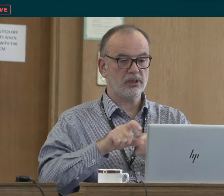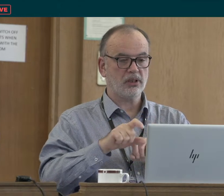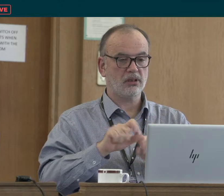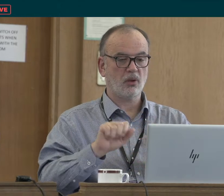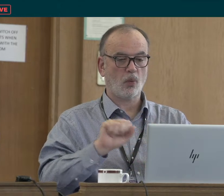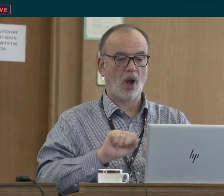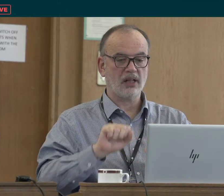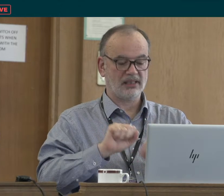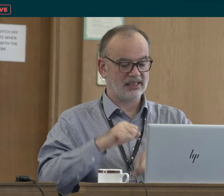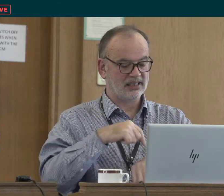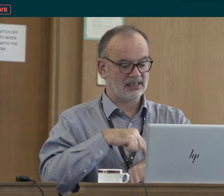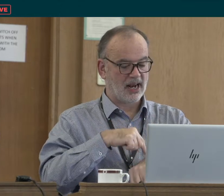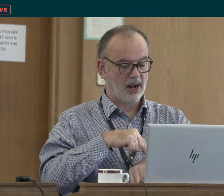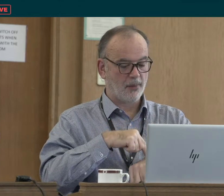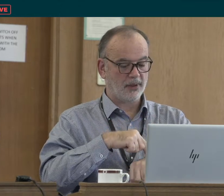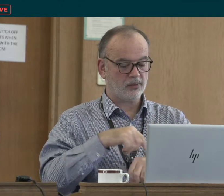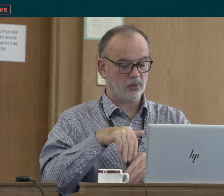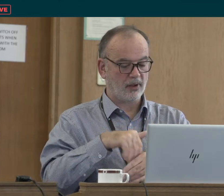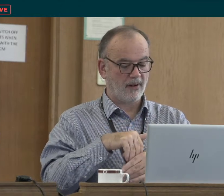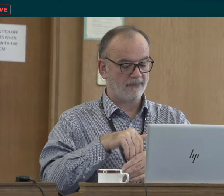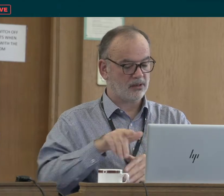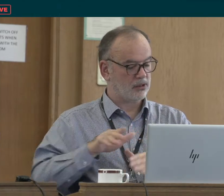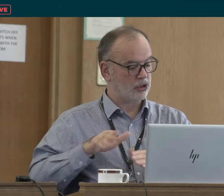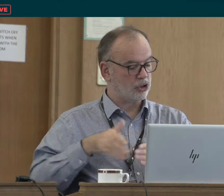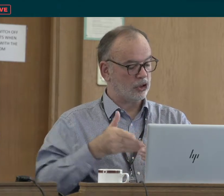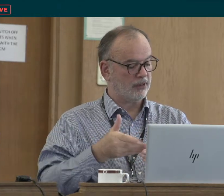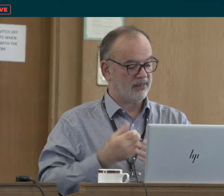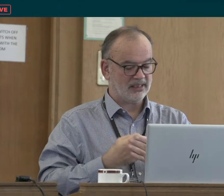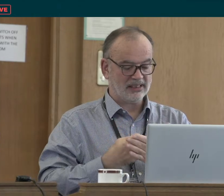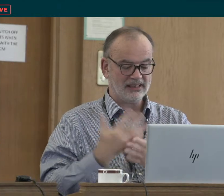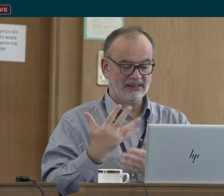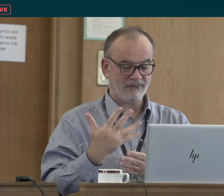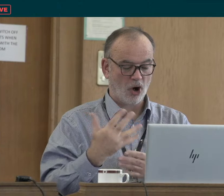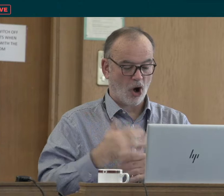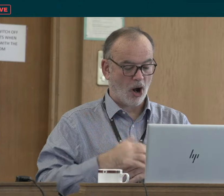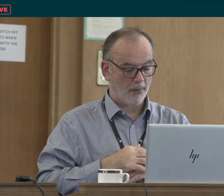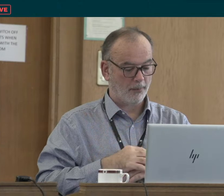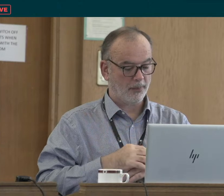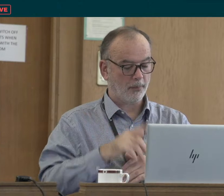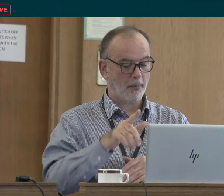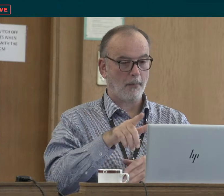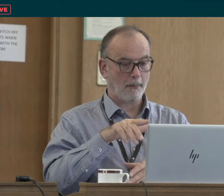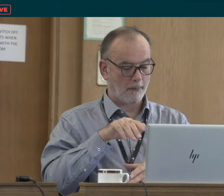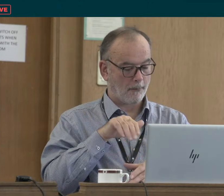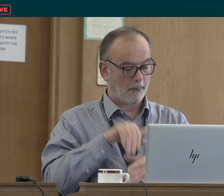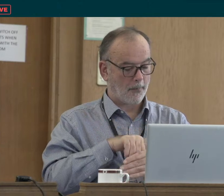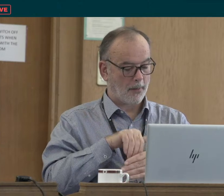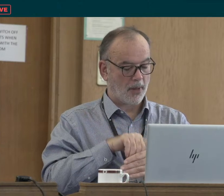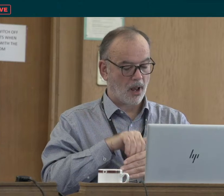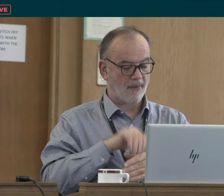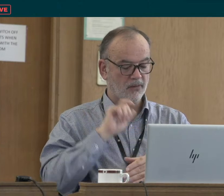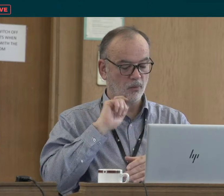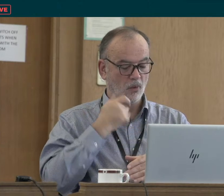about the work of the Community Waiting Times team as this service develops.